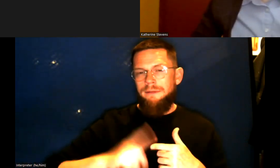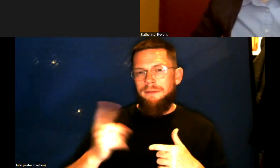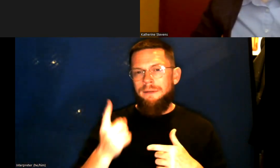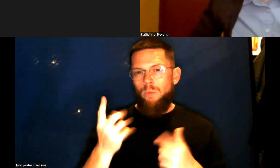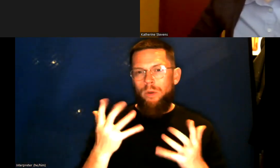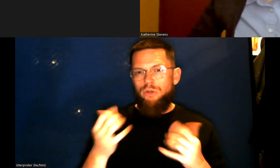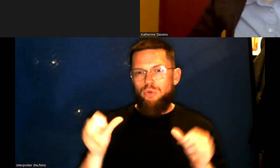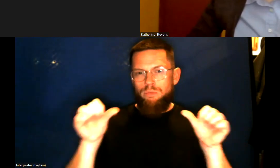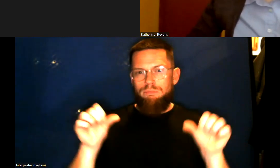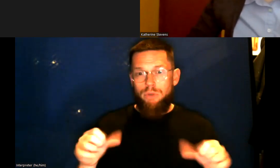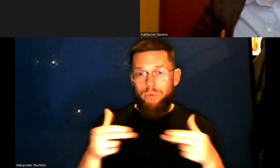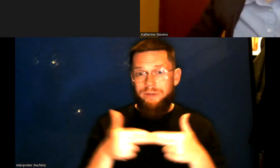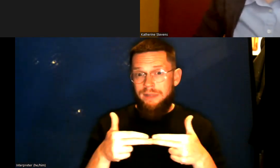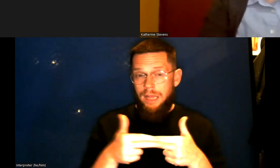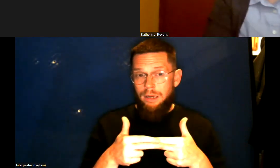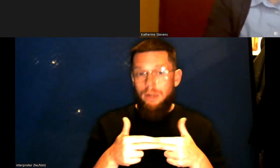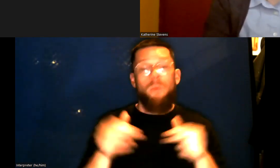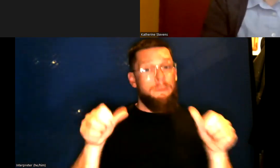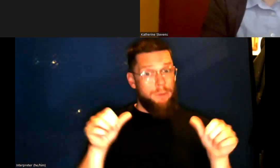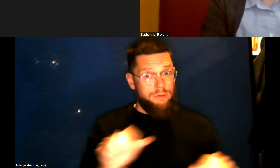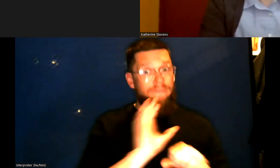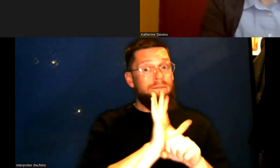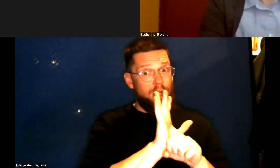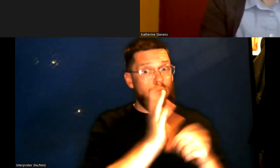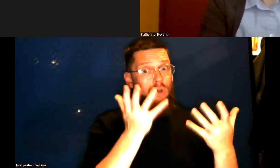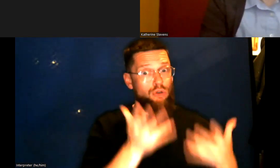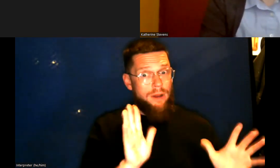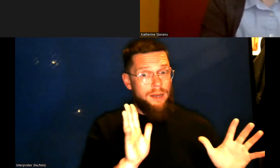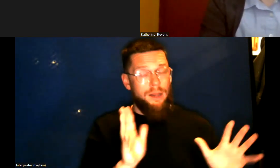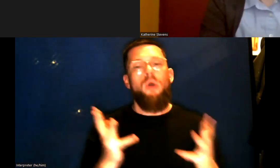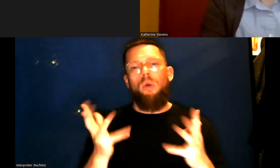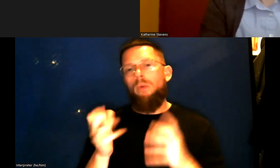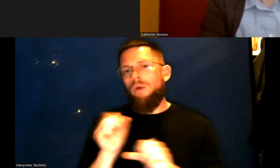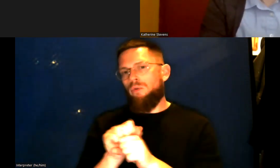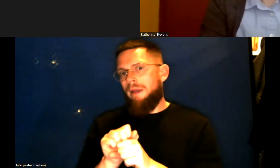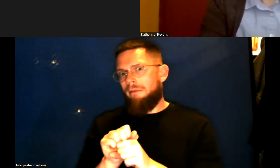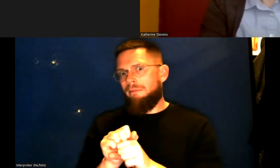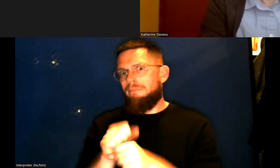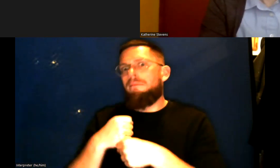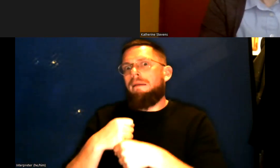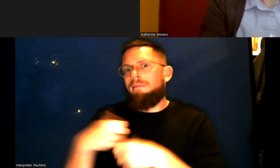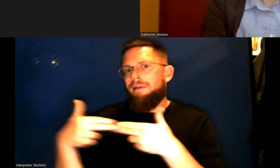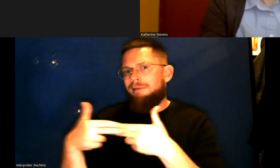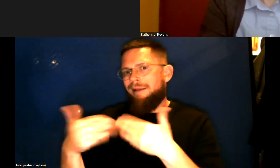slides. So I know we post the videos and we are working on making the slides easily accessible to folks as well.